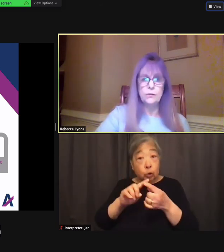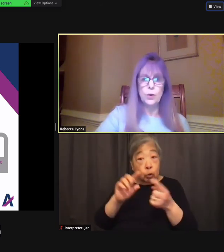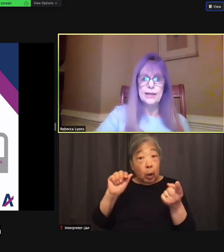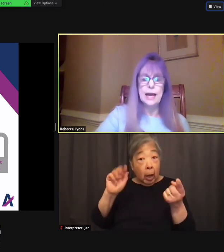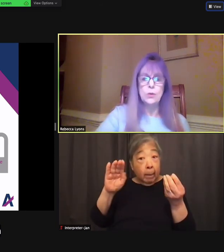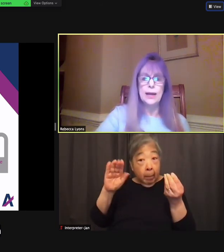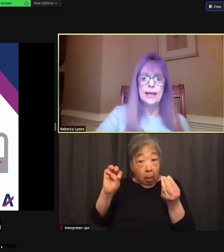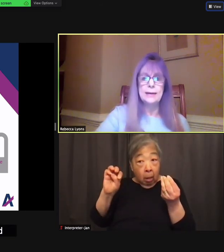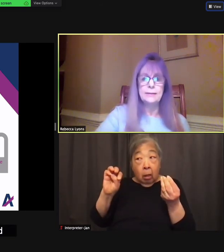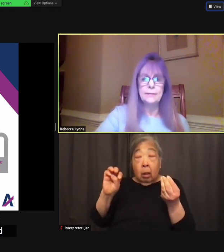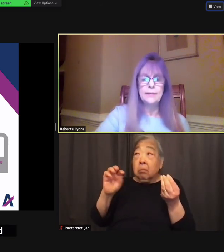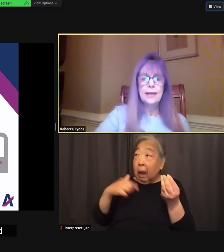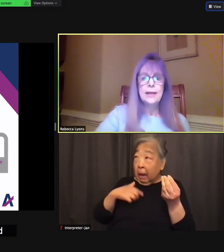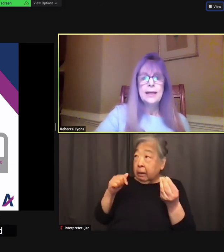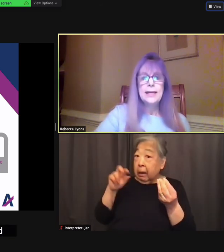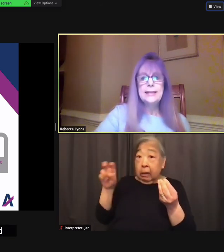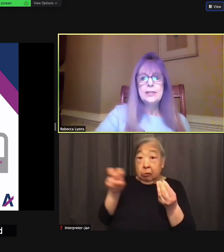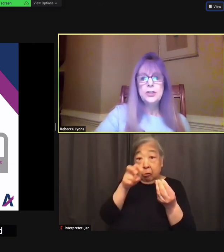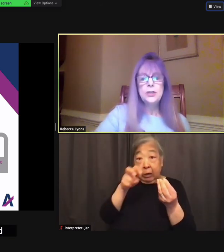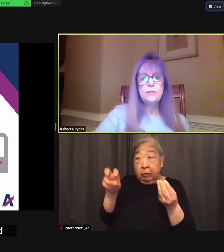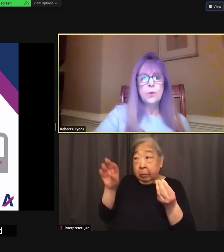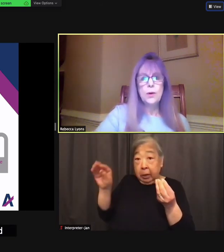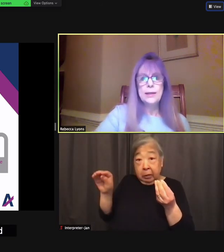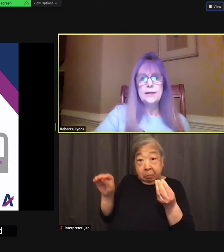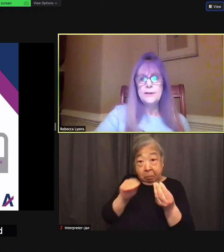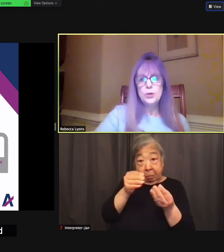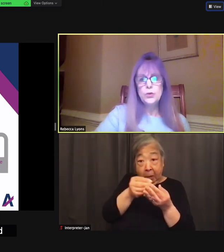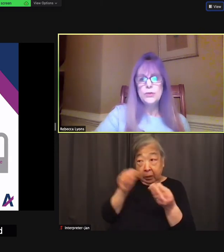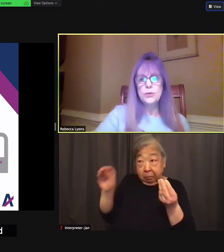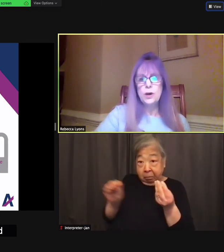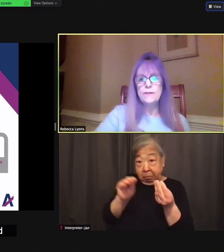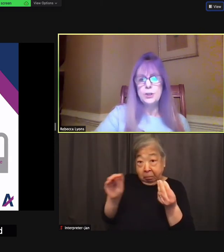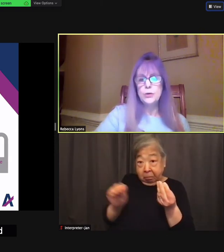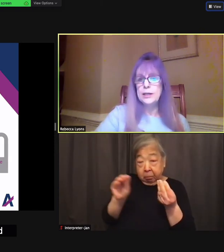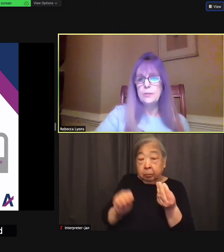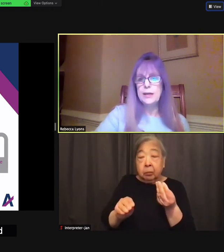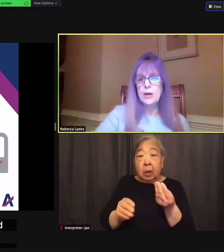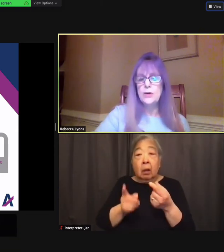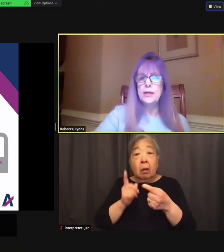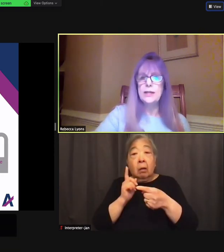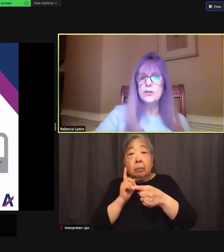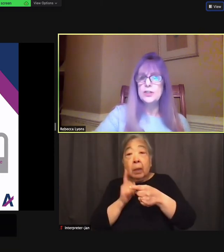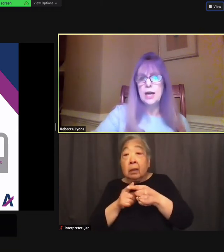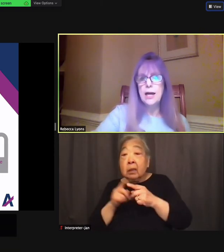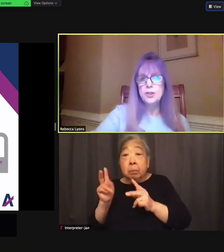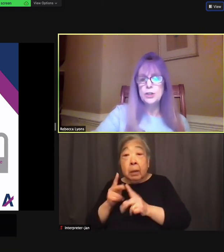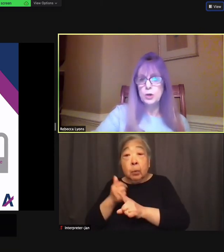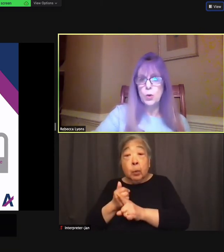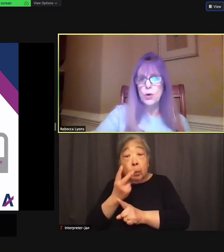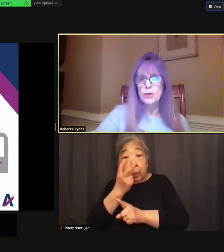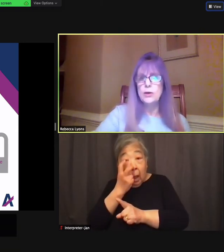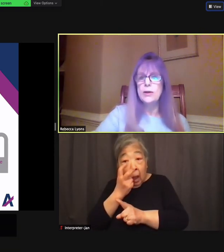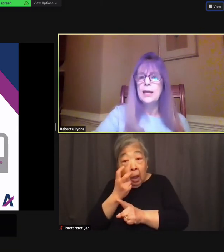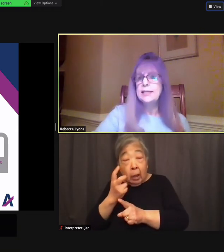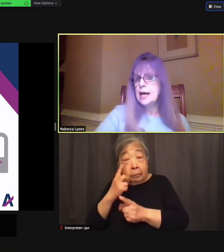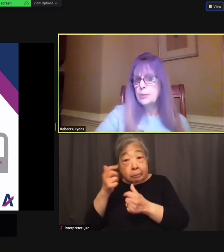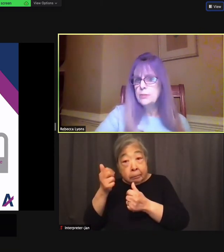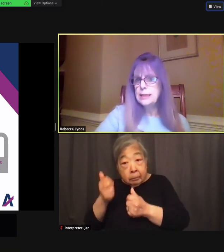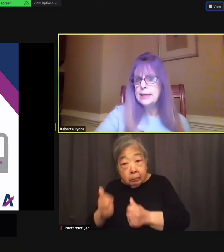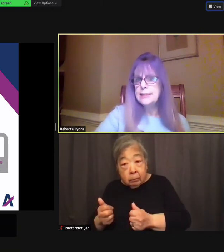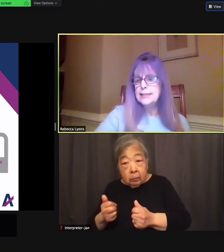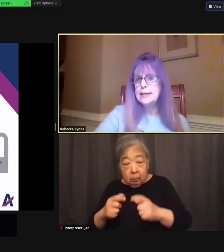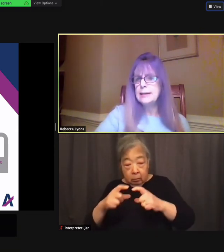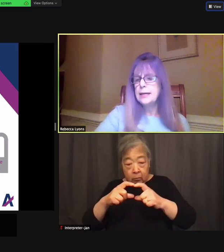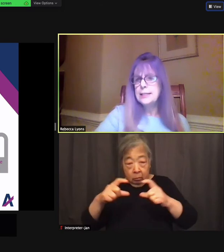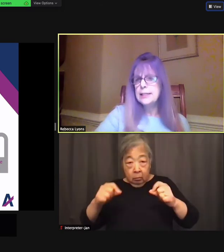back and forth that way. In addition, for individuals who are visually impaired, there's a notch in the corner to help it